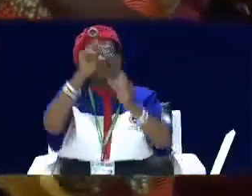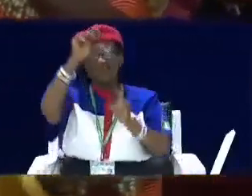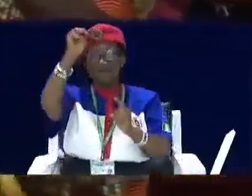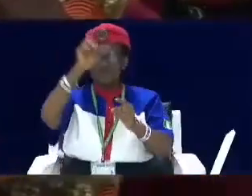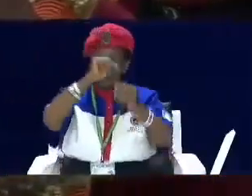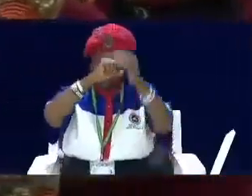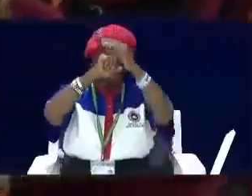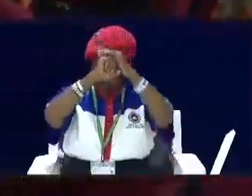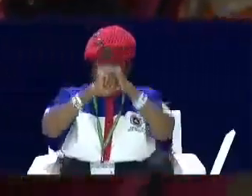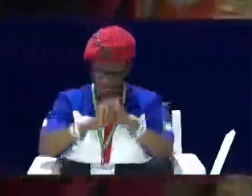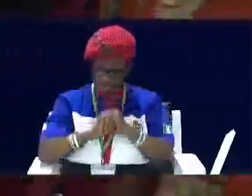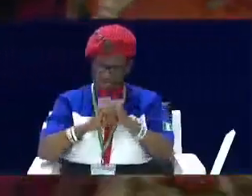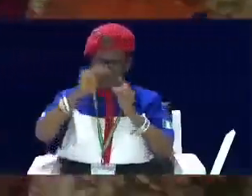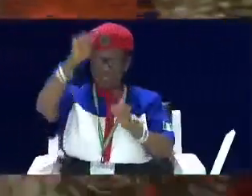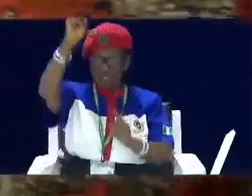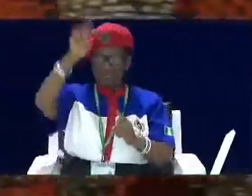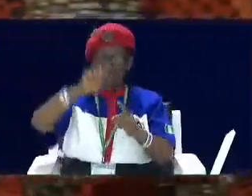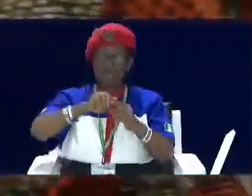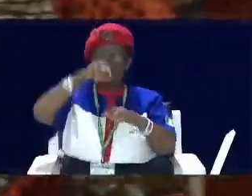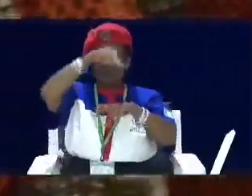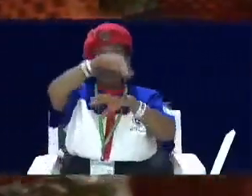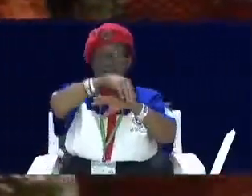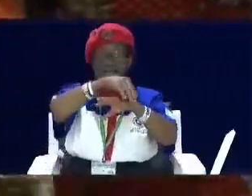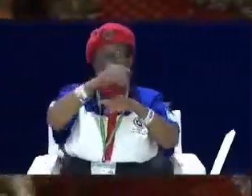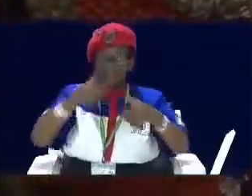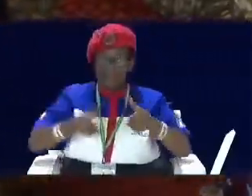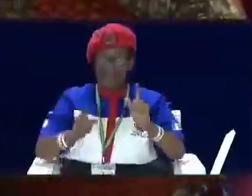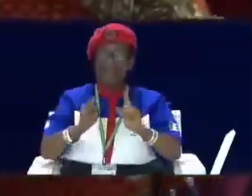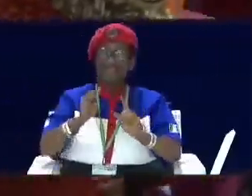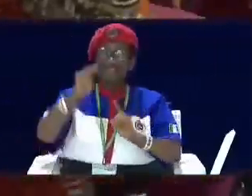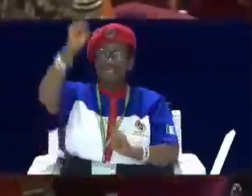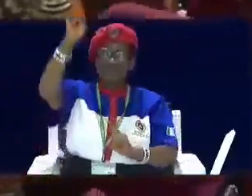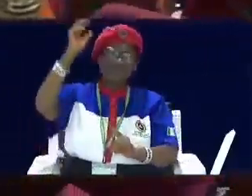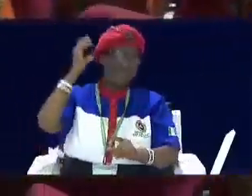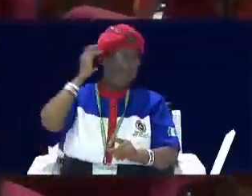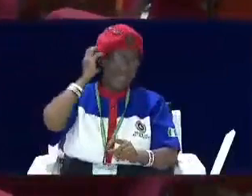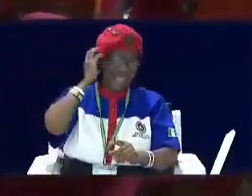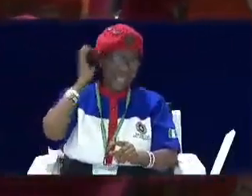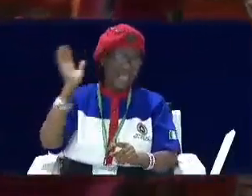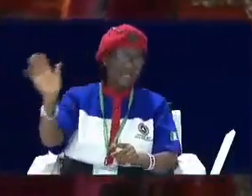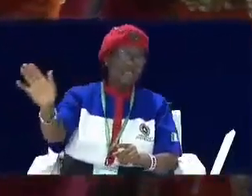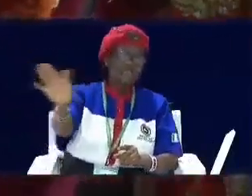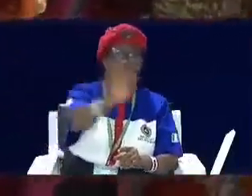Worship him tonight, let him hear your voice. Sọ́sìn fún lálẹ́ ìjẹ́ kó gbọ́ ohùn rẹ.